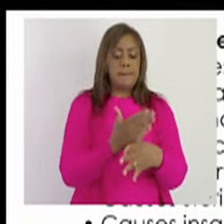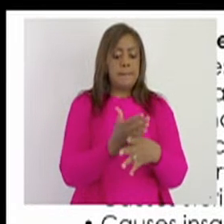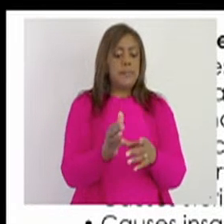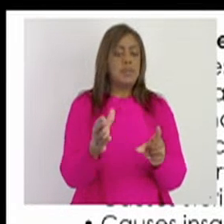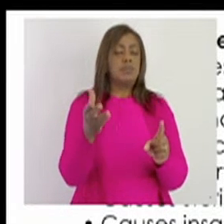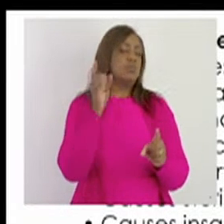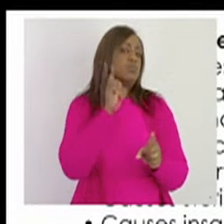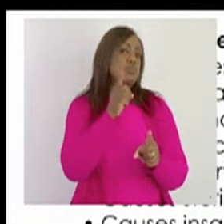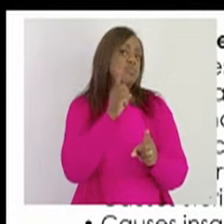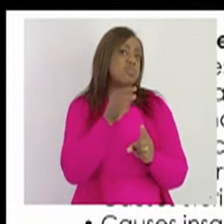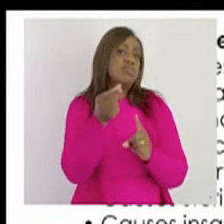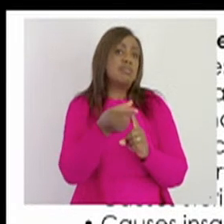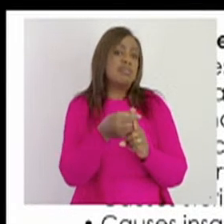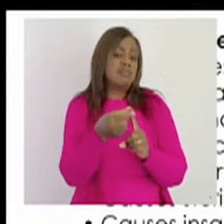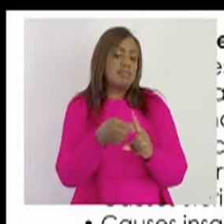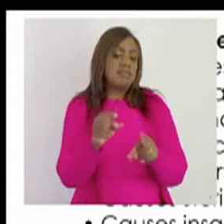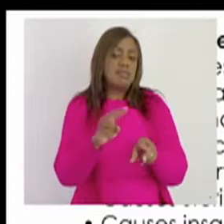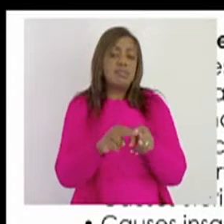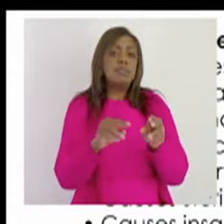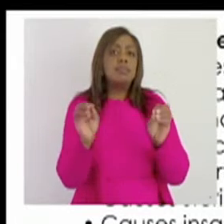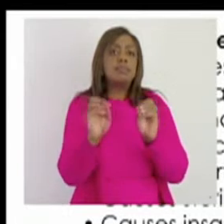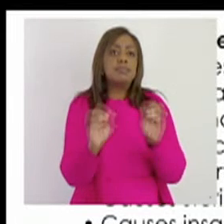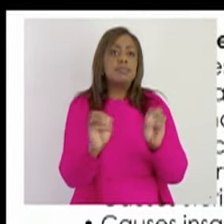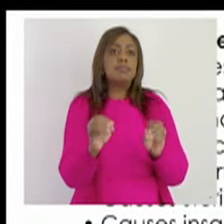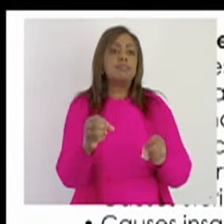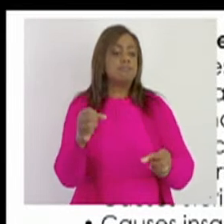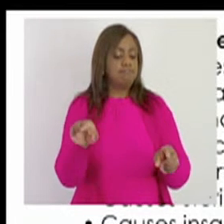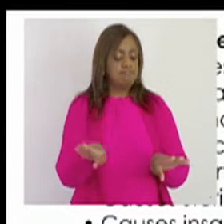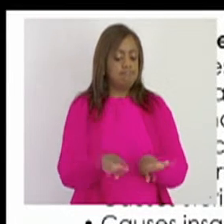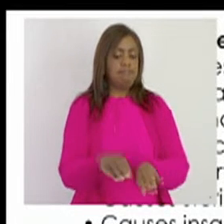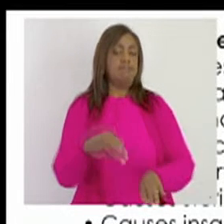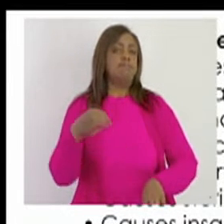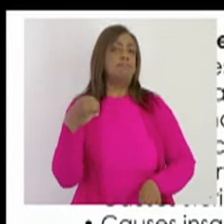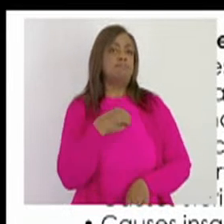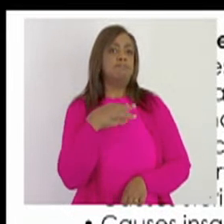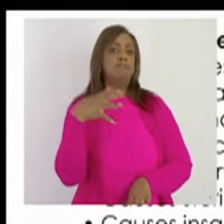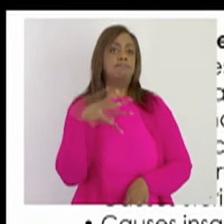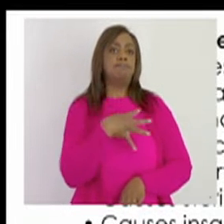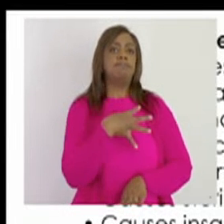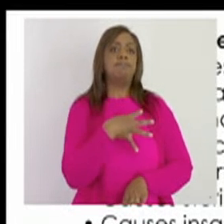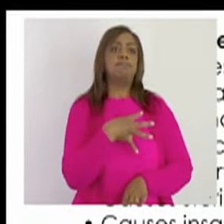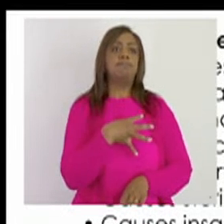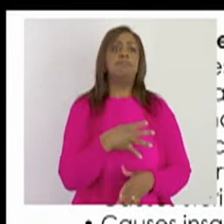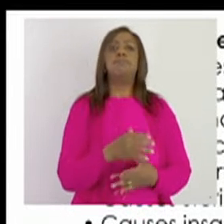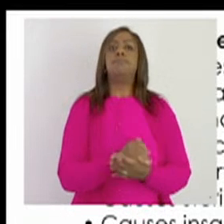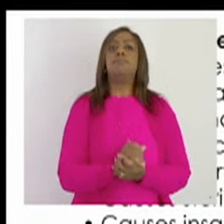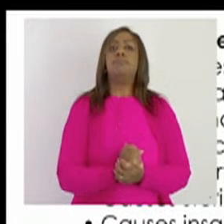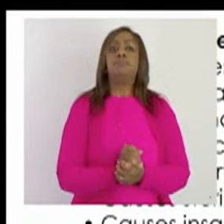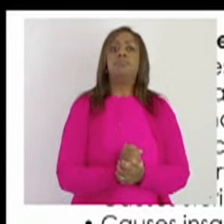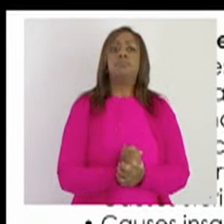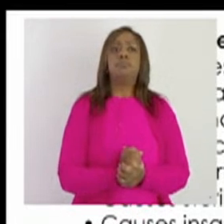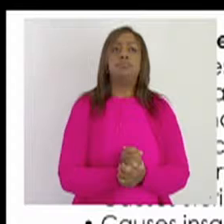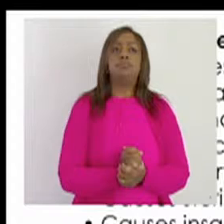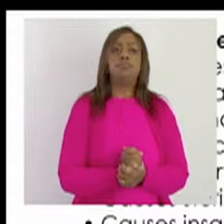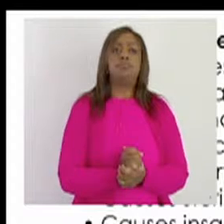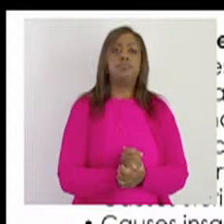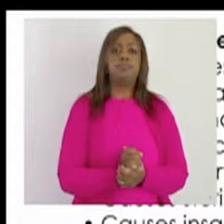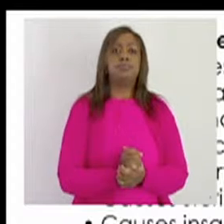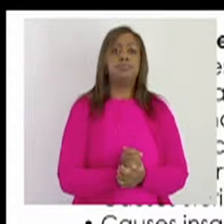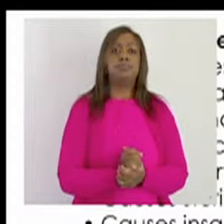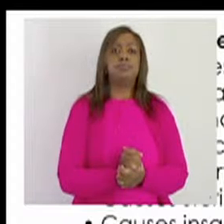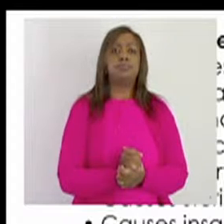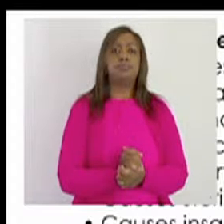that causes the disease AIDS. Okay, then we are moving on to the next thing that you need to know